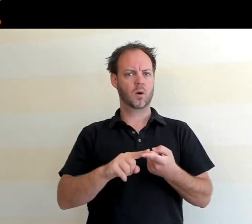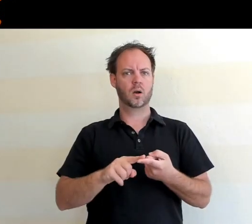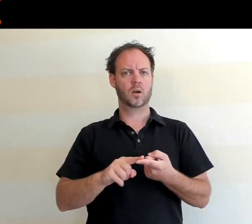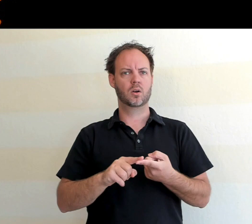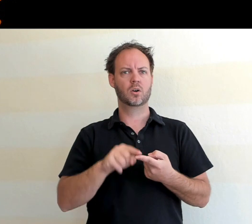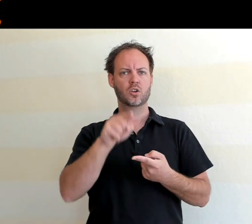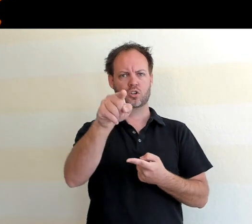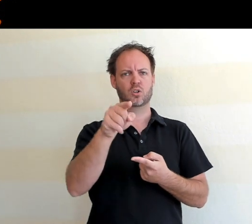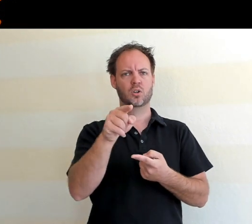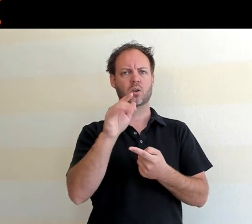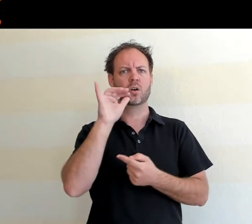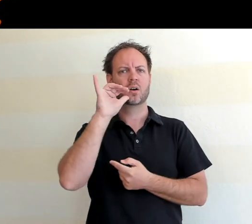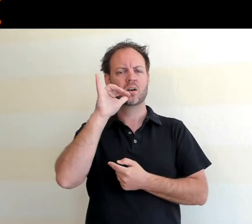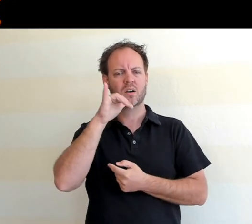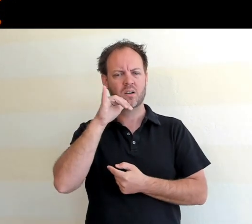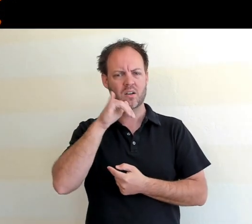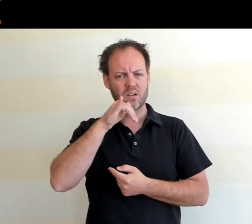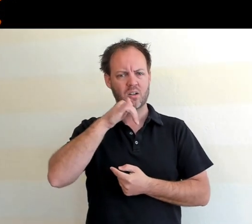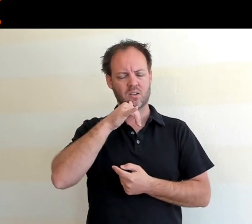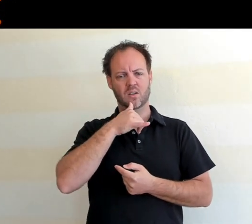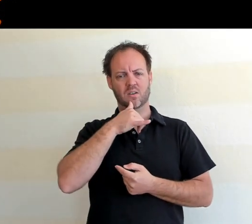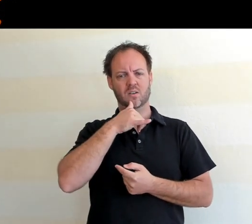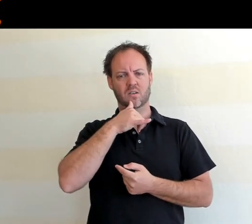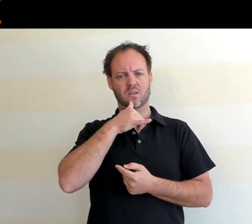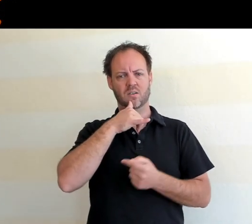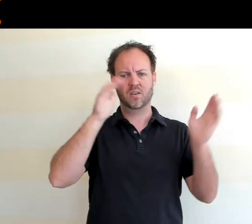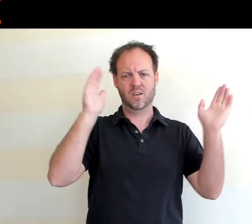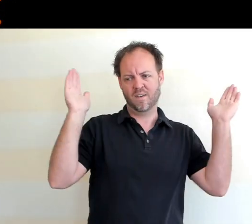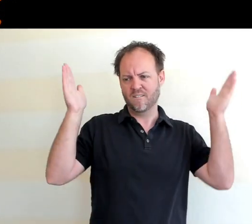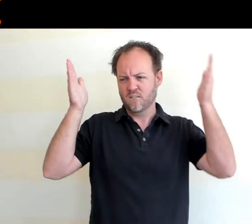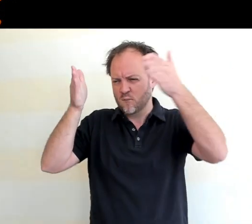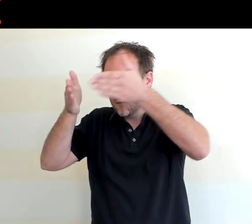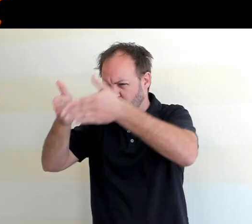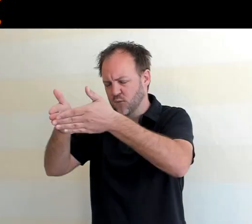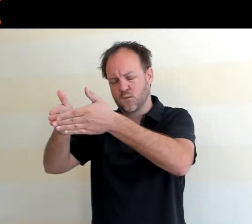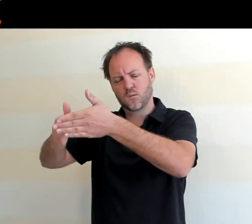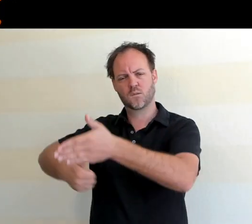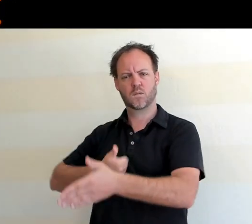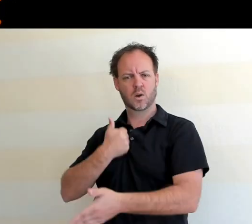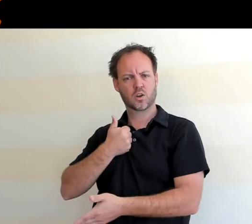When do you slow down and refocus your life?